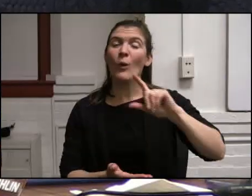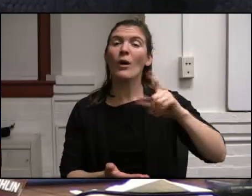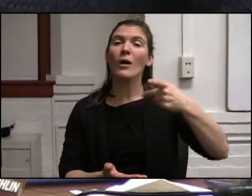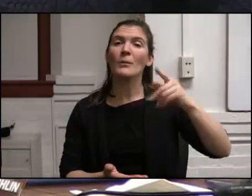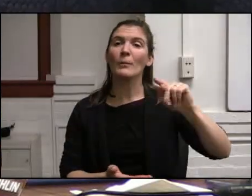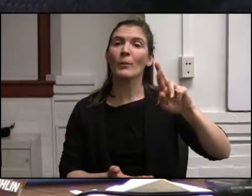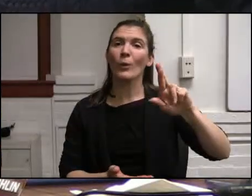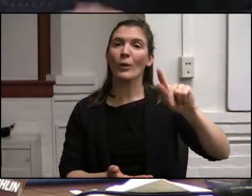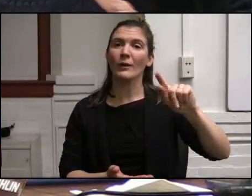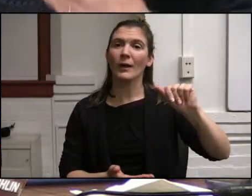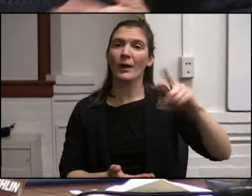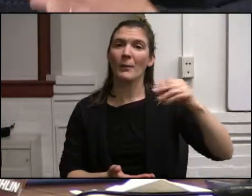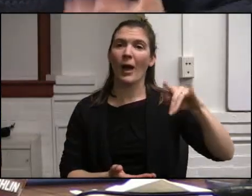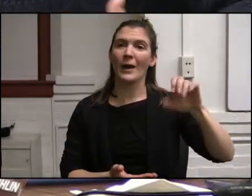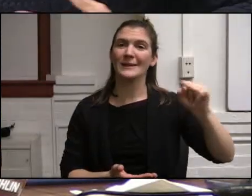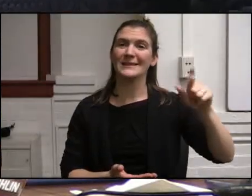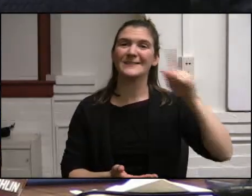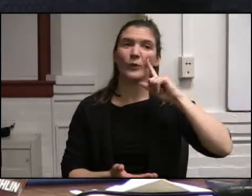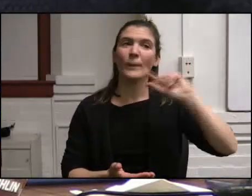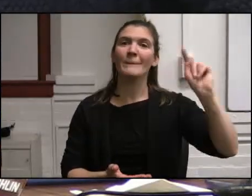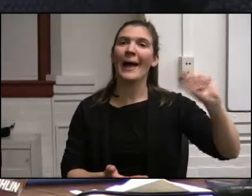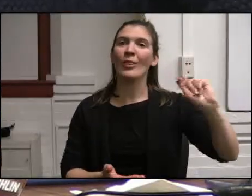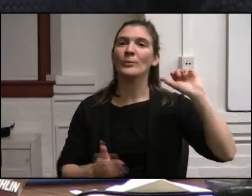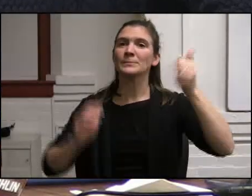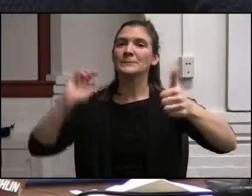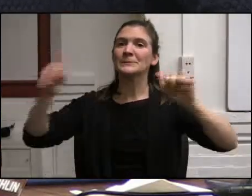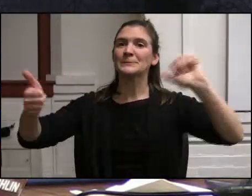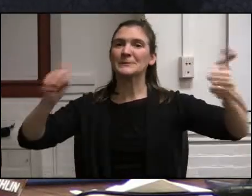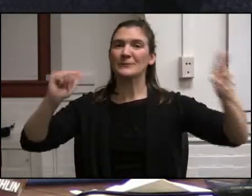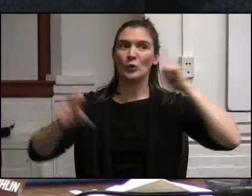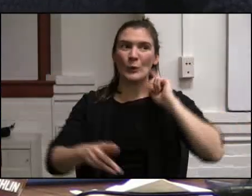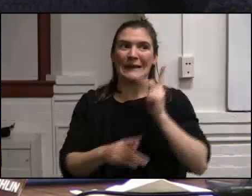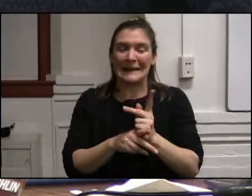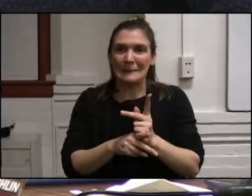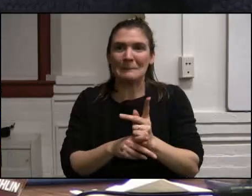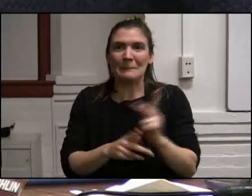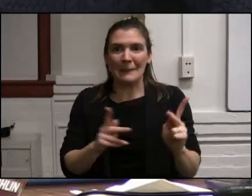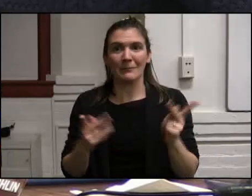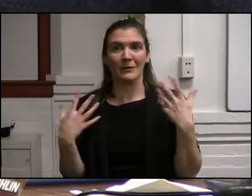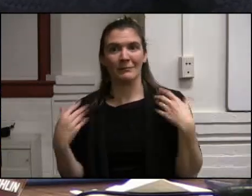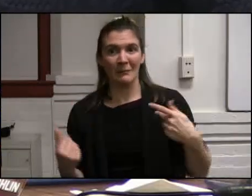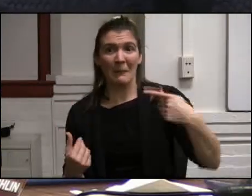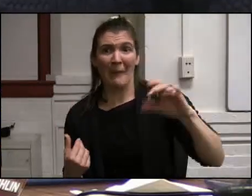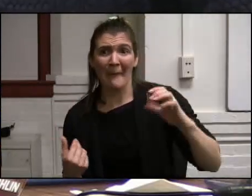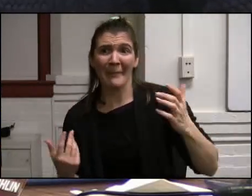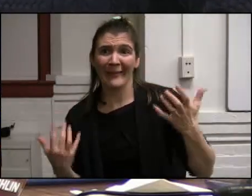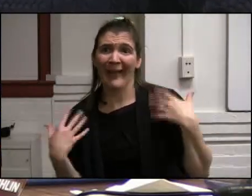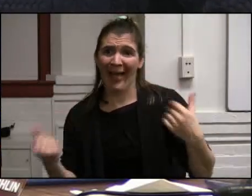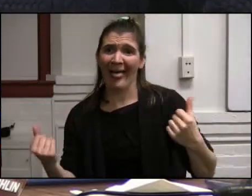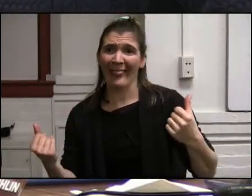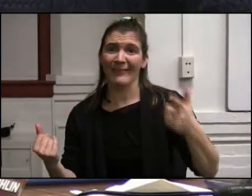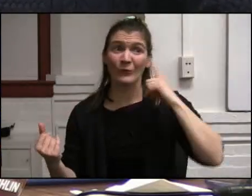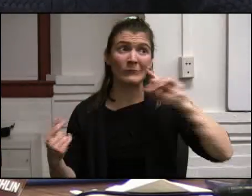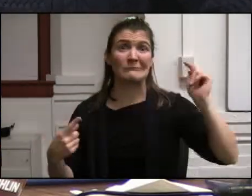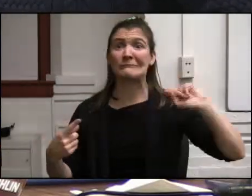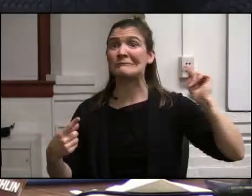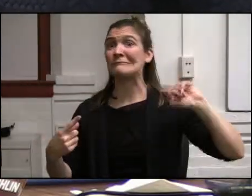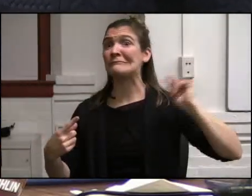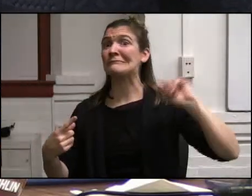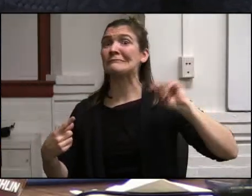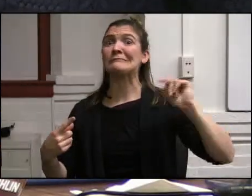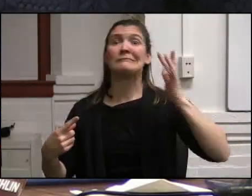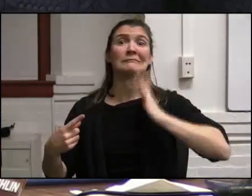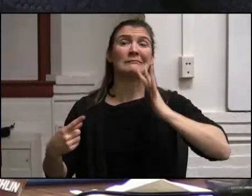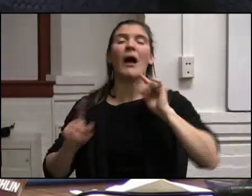and other sanitary actions of the town to maintain public health and provide a place for folks to go